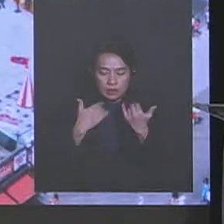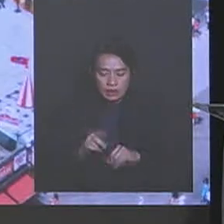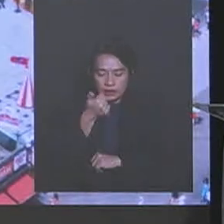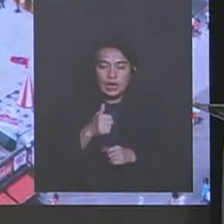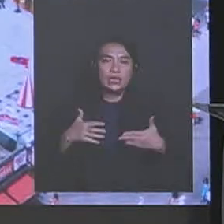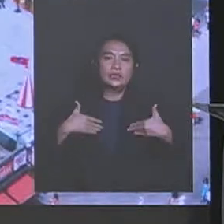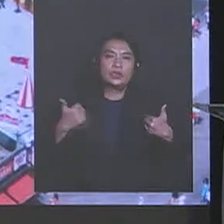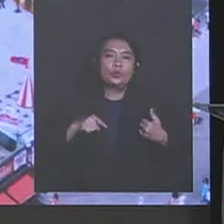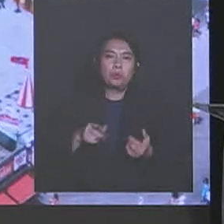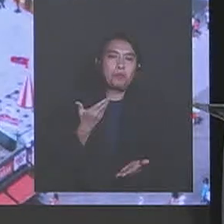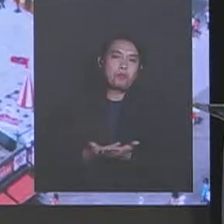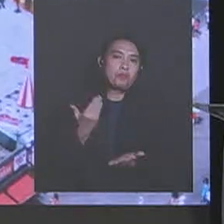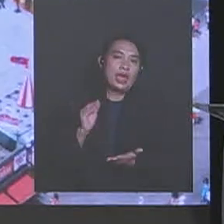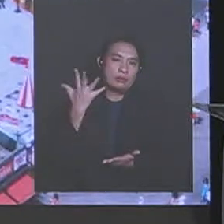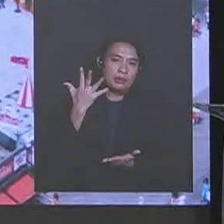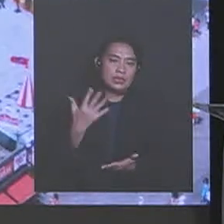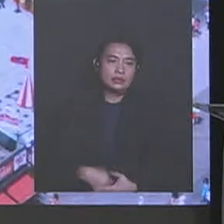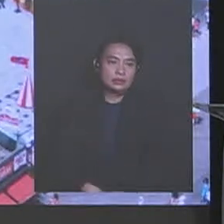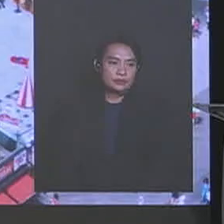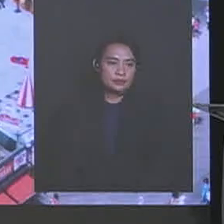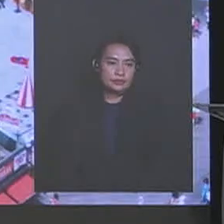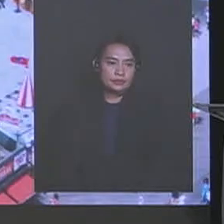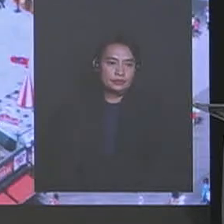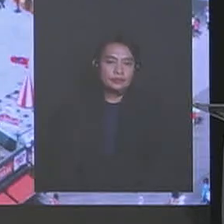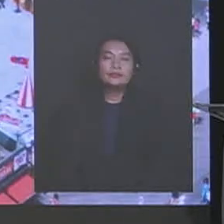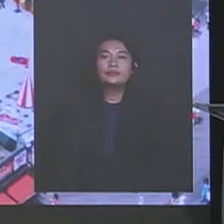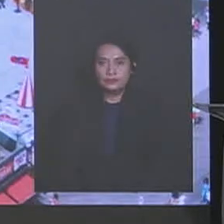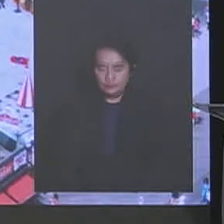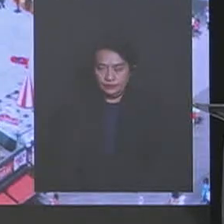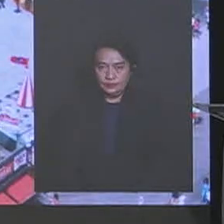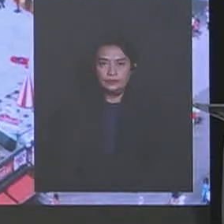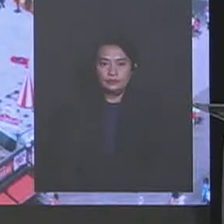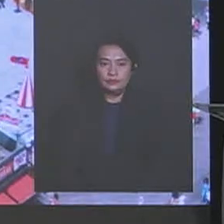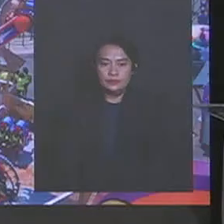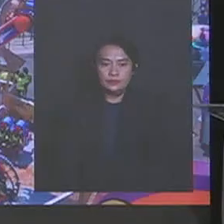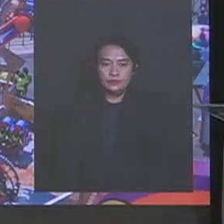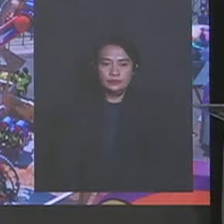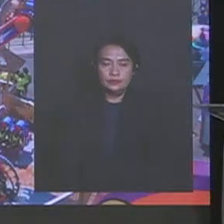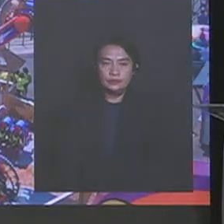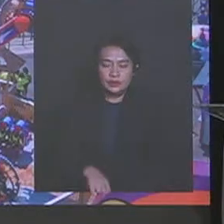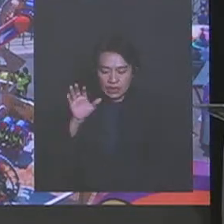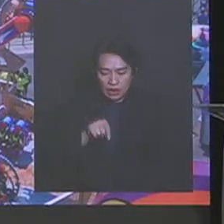this amusement. It's incredibly popular, incredibly well used.